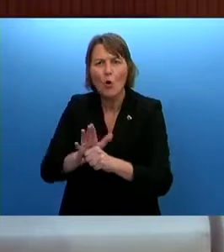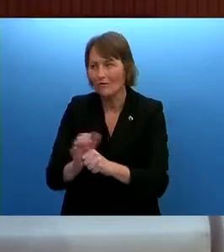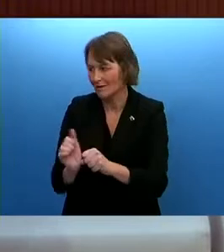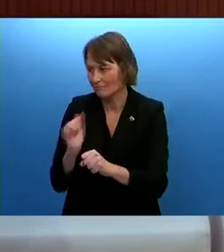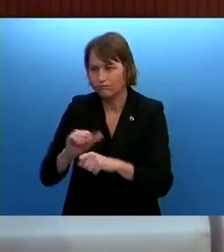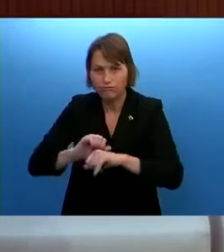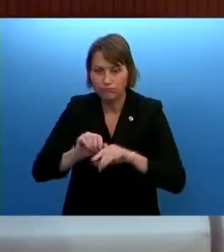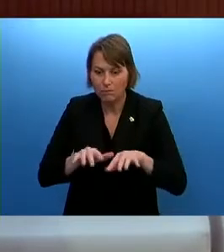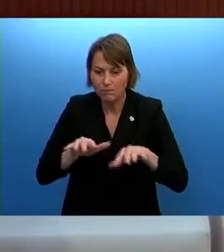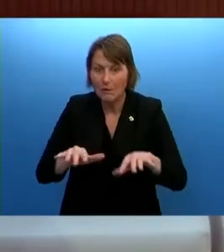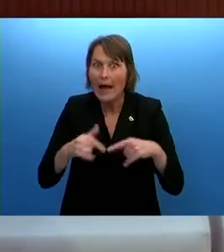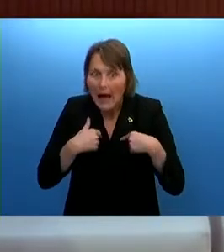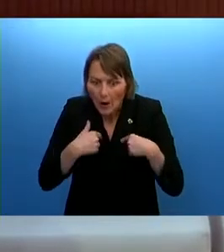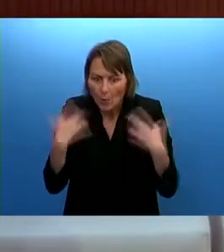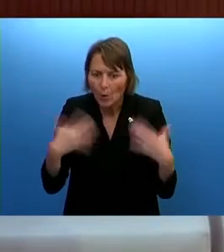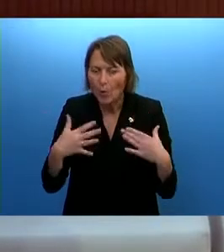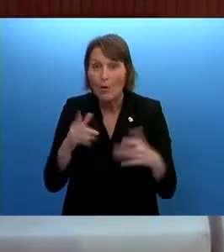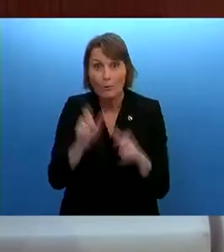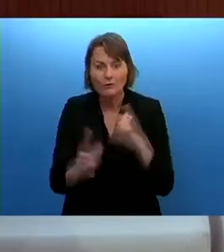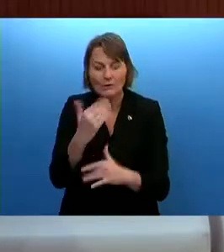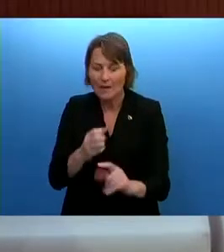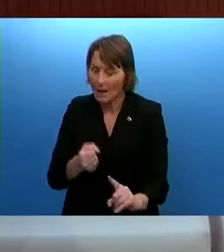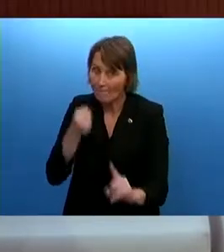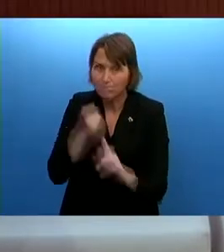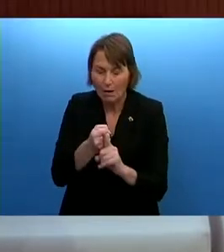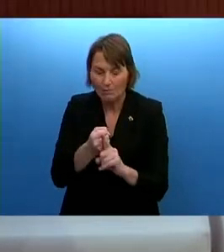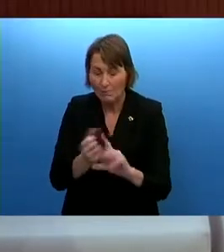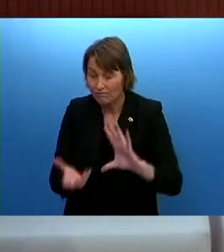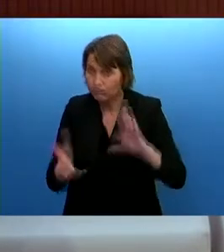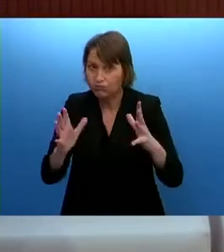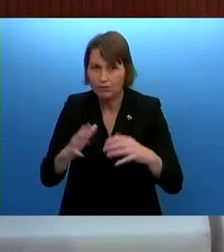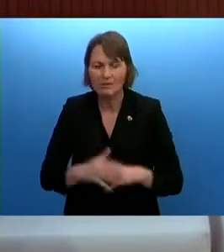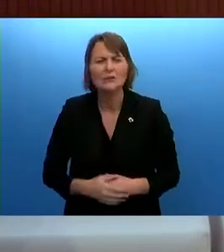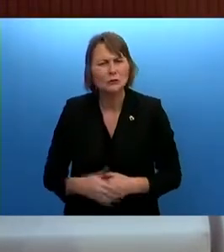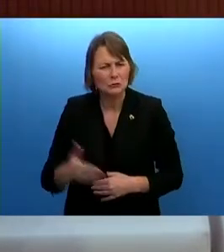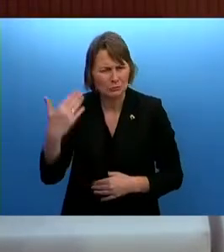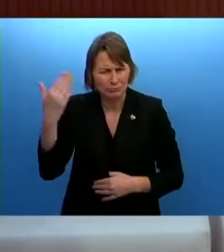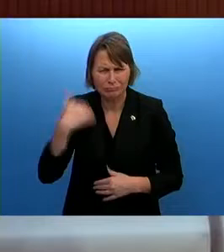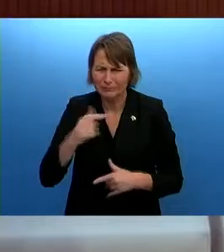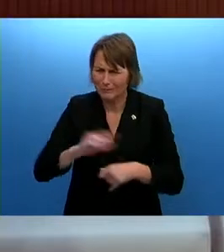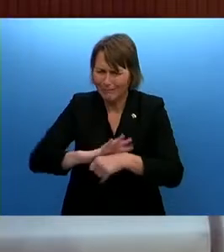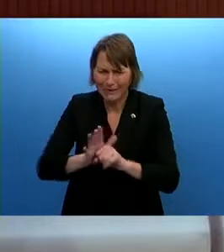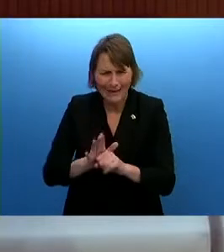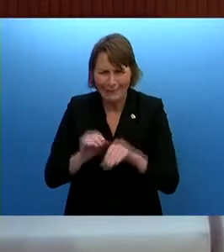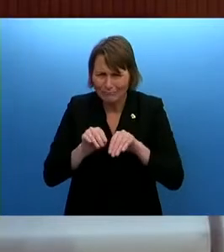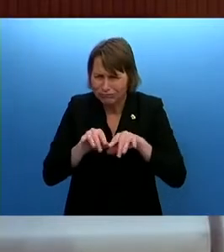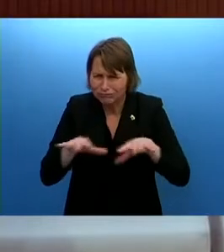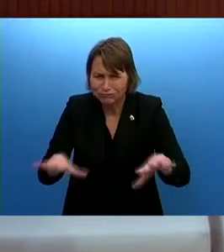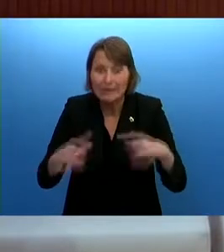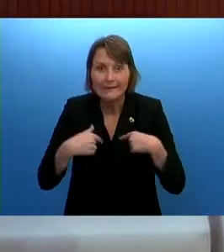on persons with disabilities. During the pandemic, deaf people face many barriers to accessible information, as has been